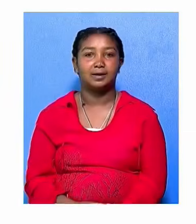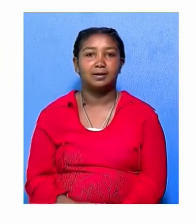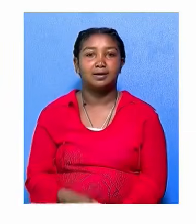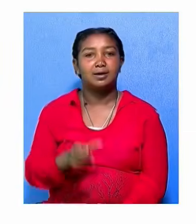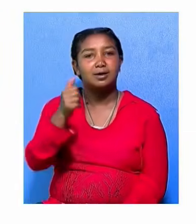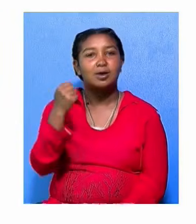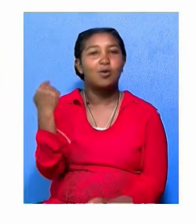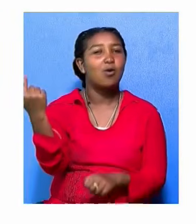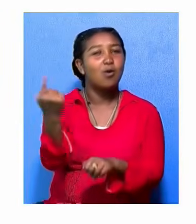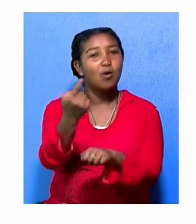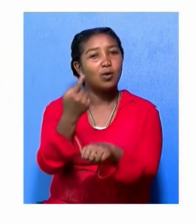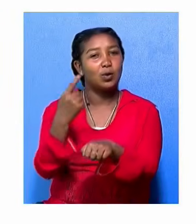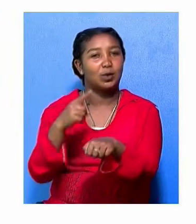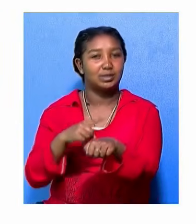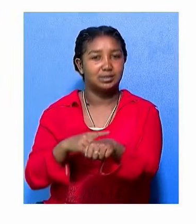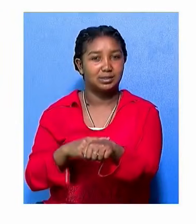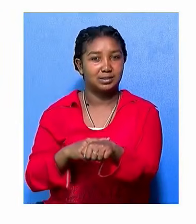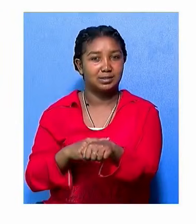always